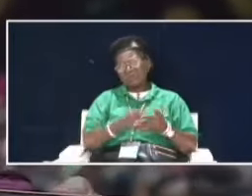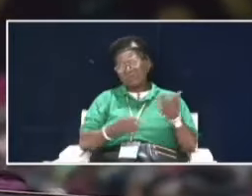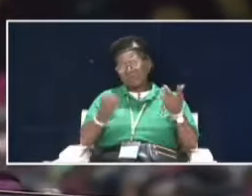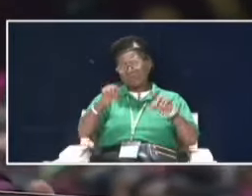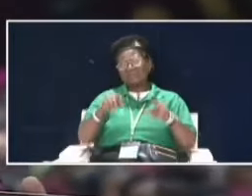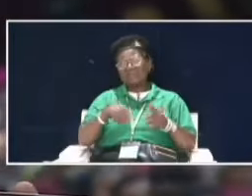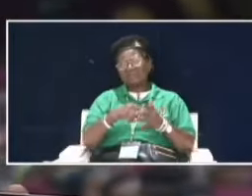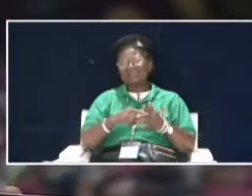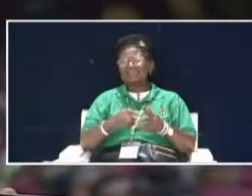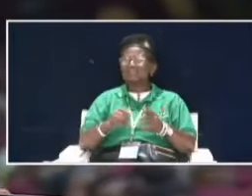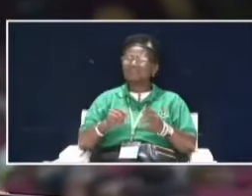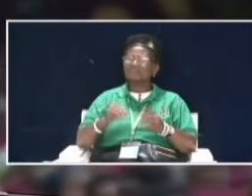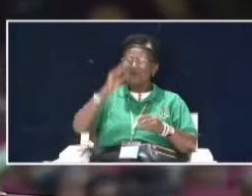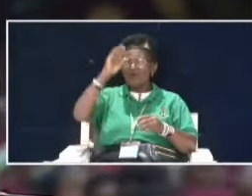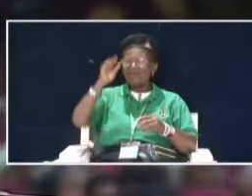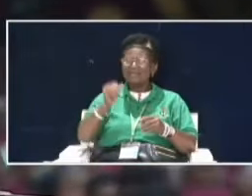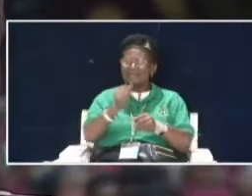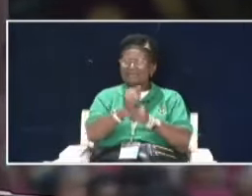getting bigger than I.